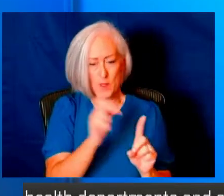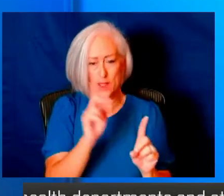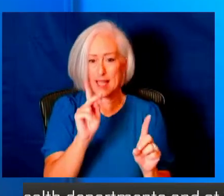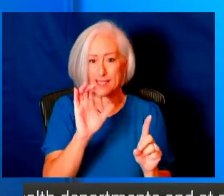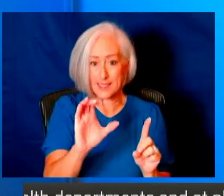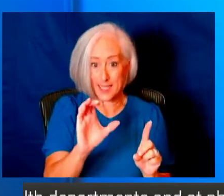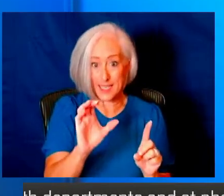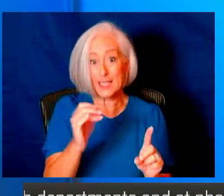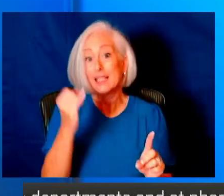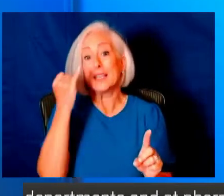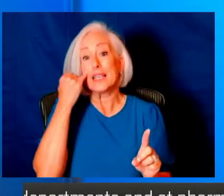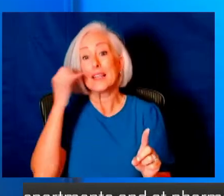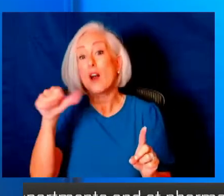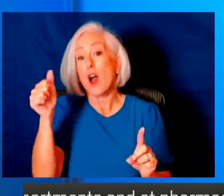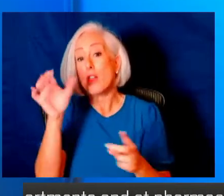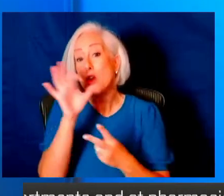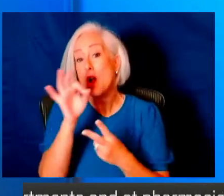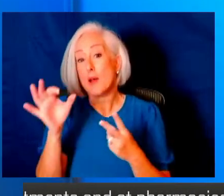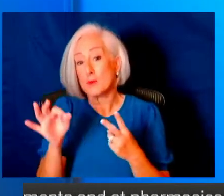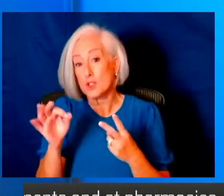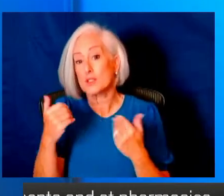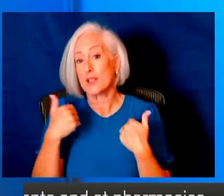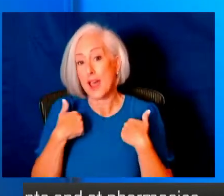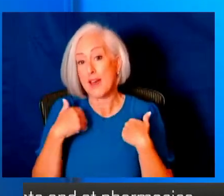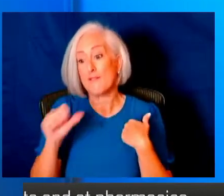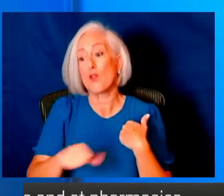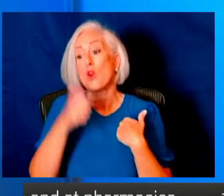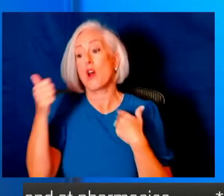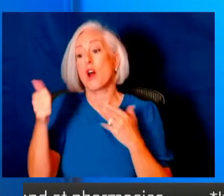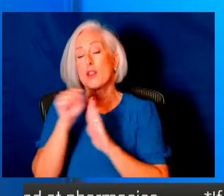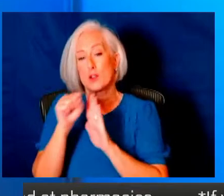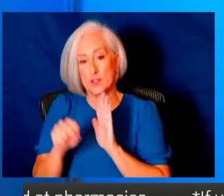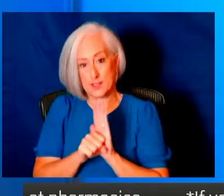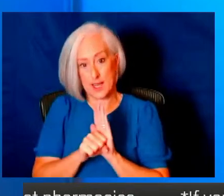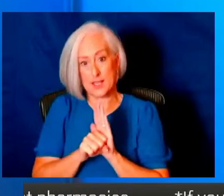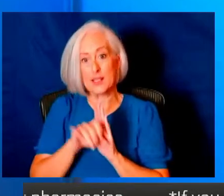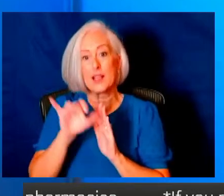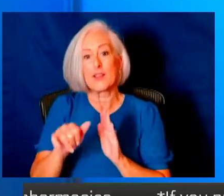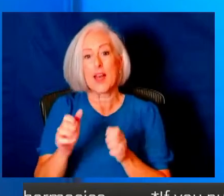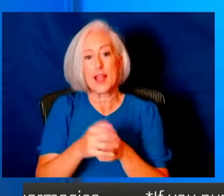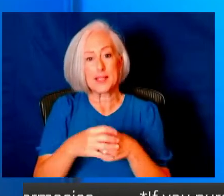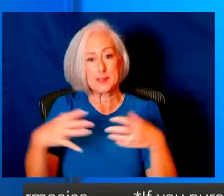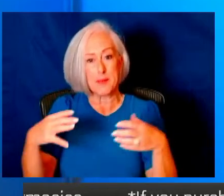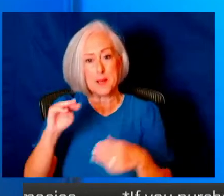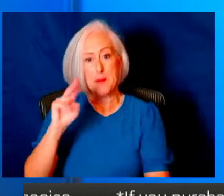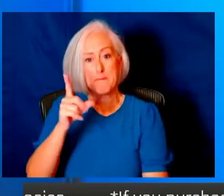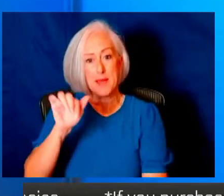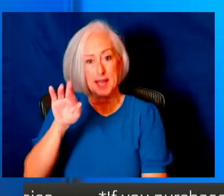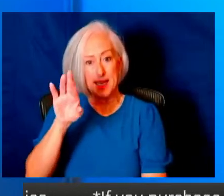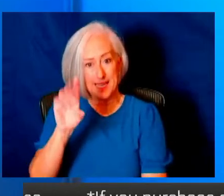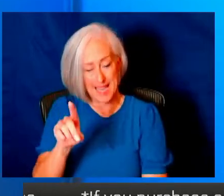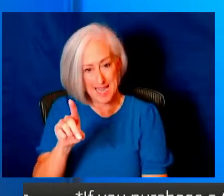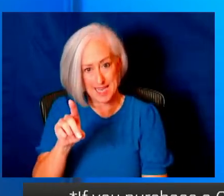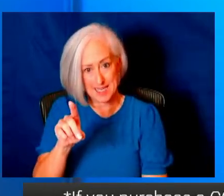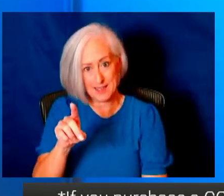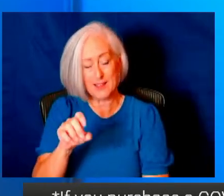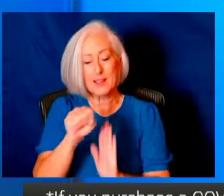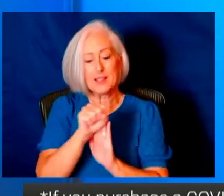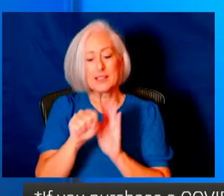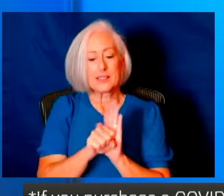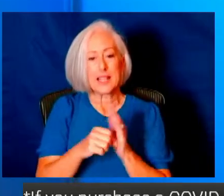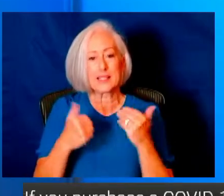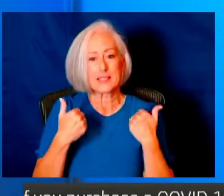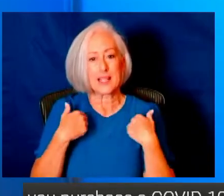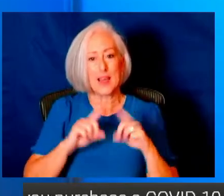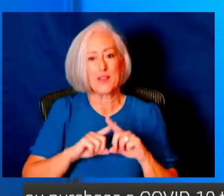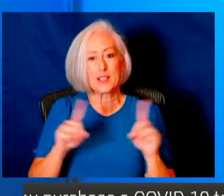going on in states that have expanded Medicaid, for example, states that do have different criminal legal